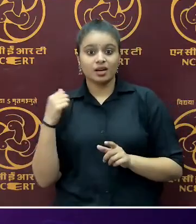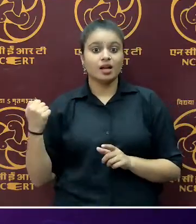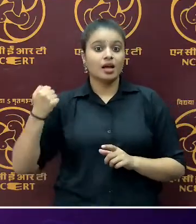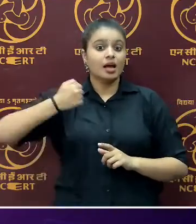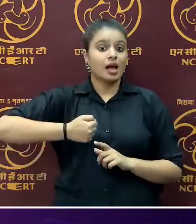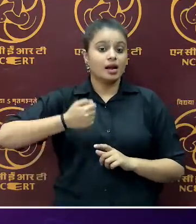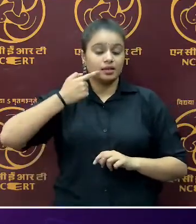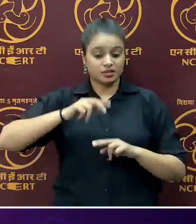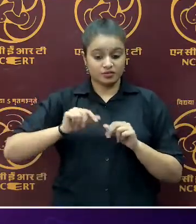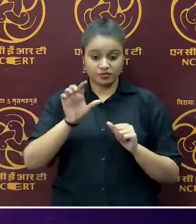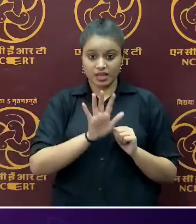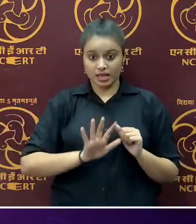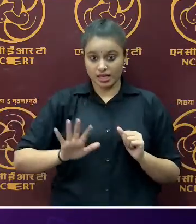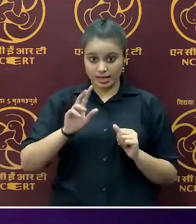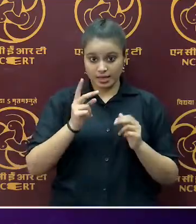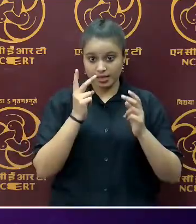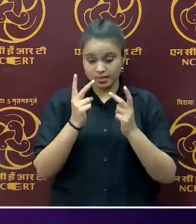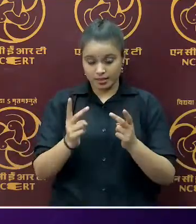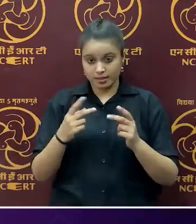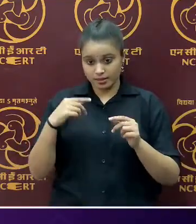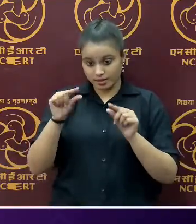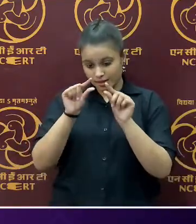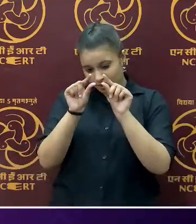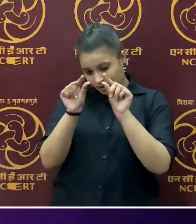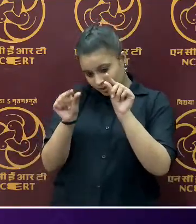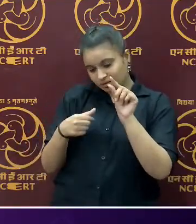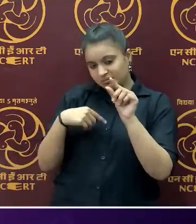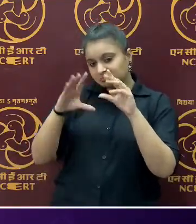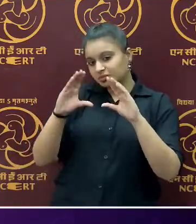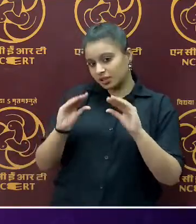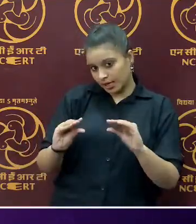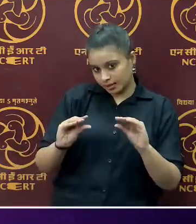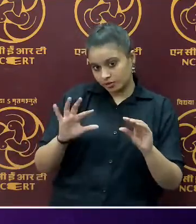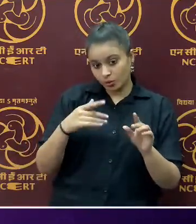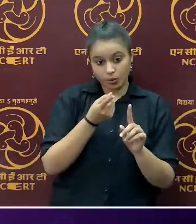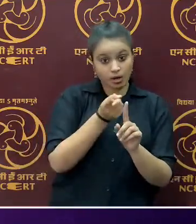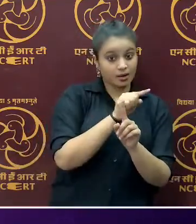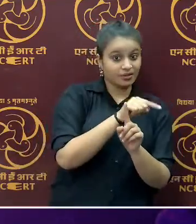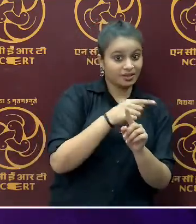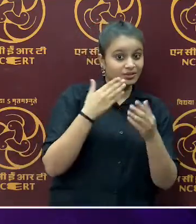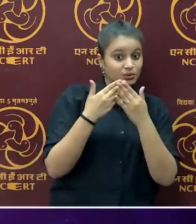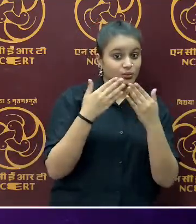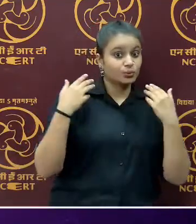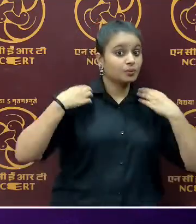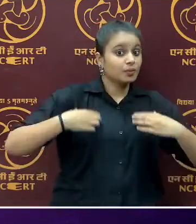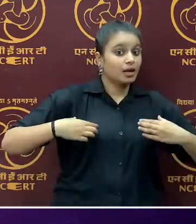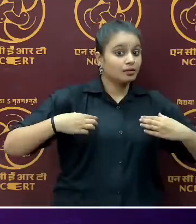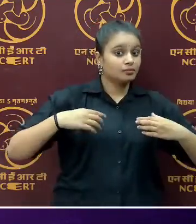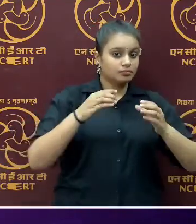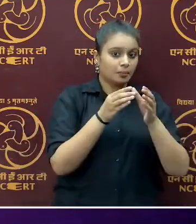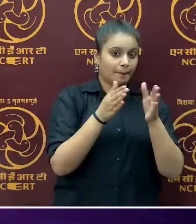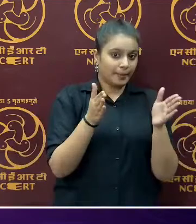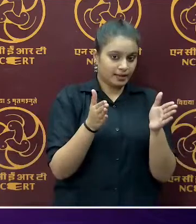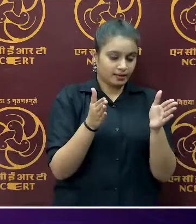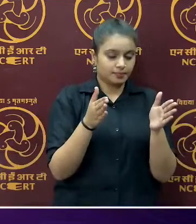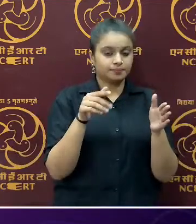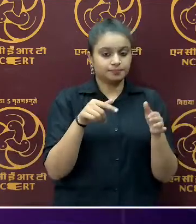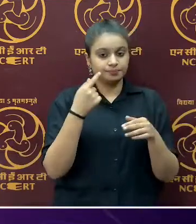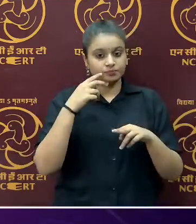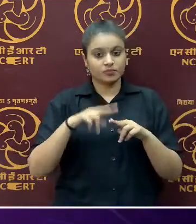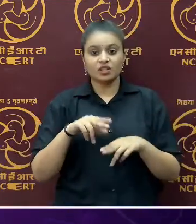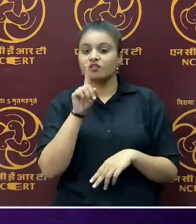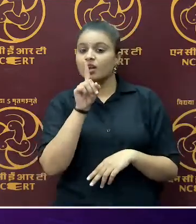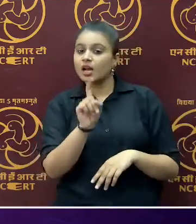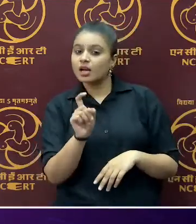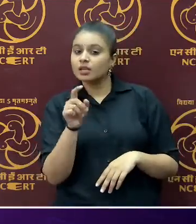the area of this strap, it is less, Yes. and that strap is broader. Yes. Now if I ask you